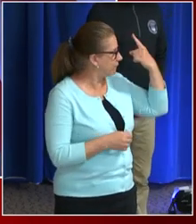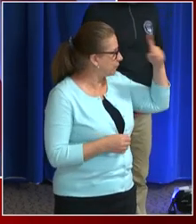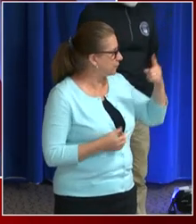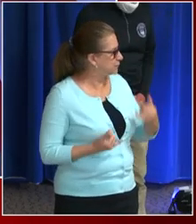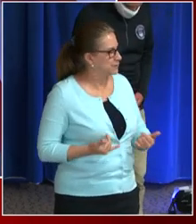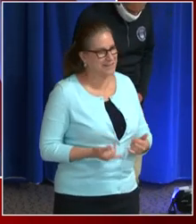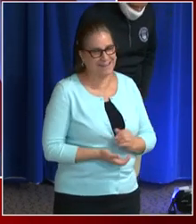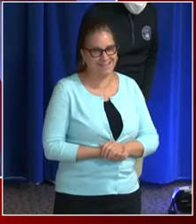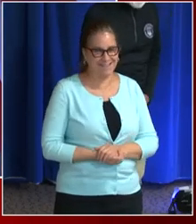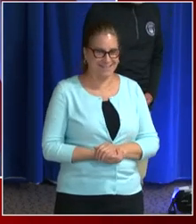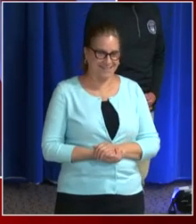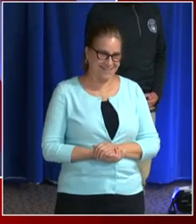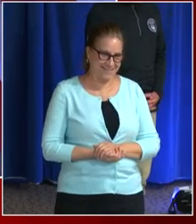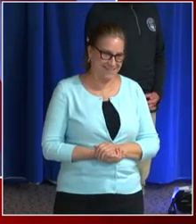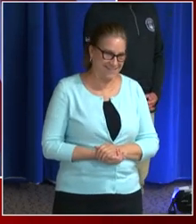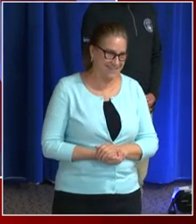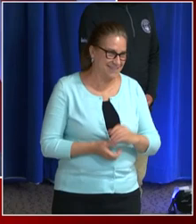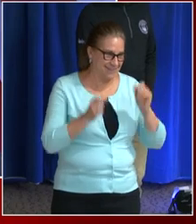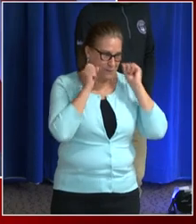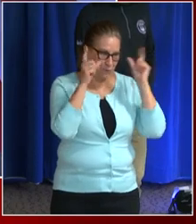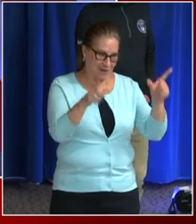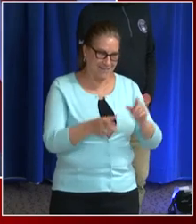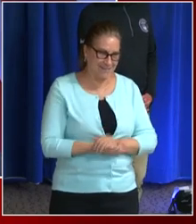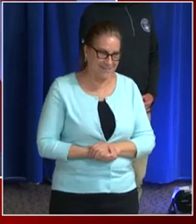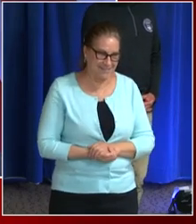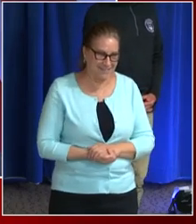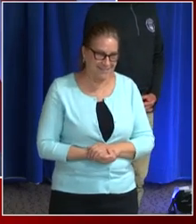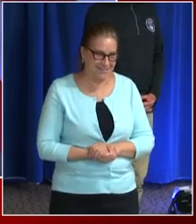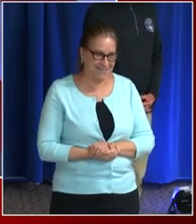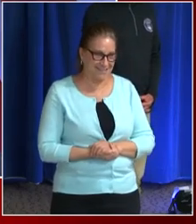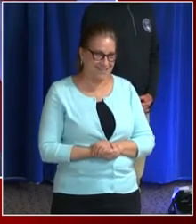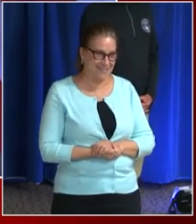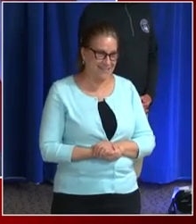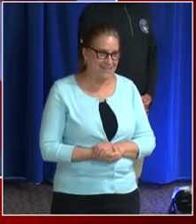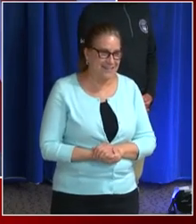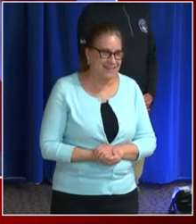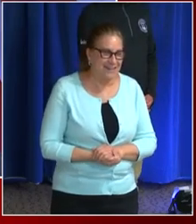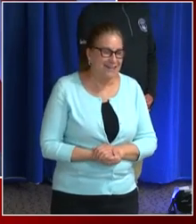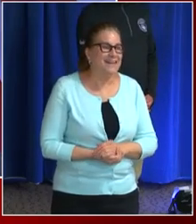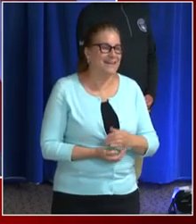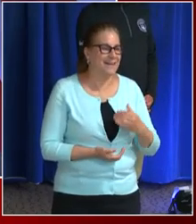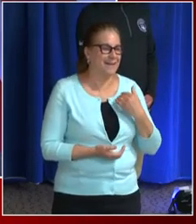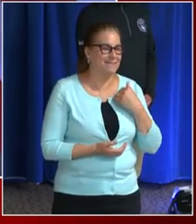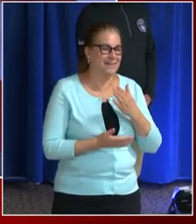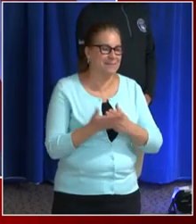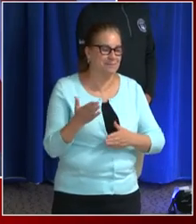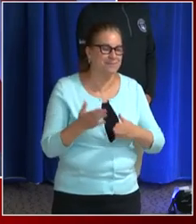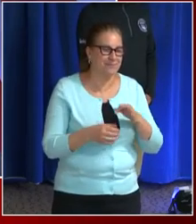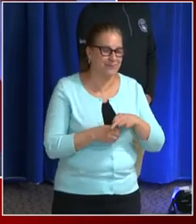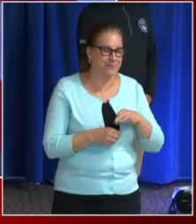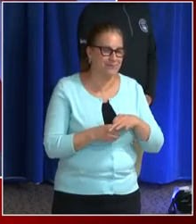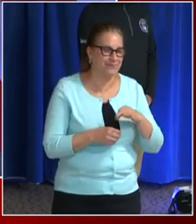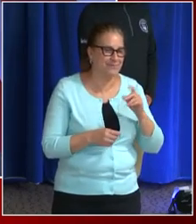surprises probably in there, but some of us have to cover the elections tonight and wouldn't mind having a little sound on.